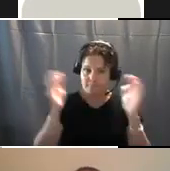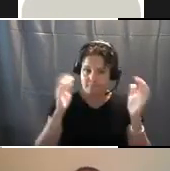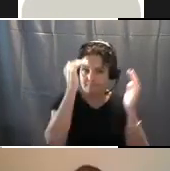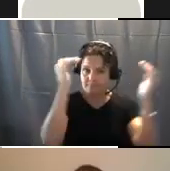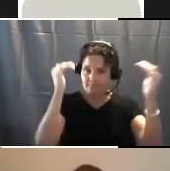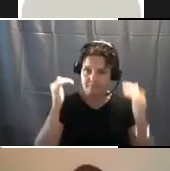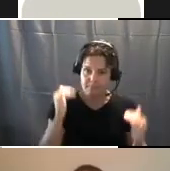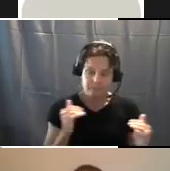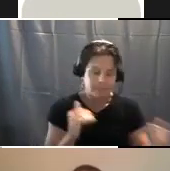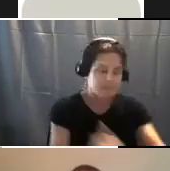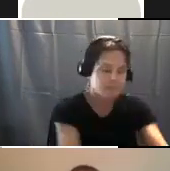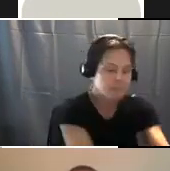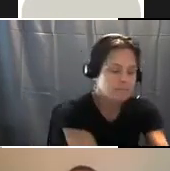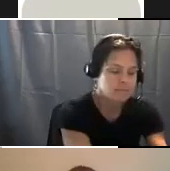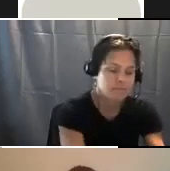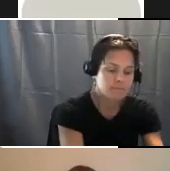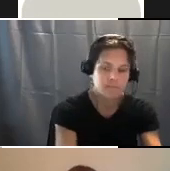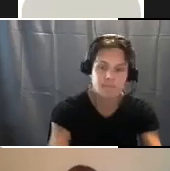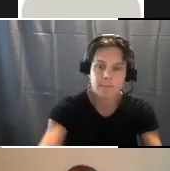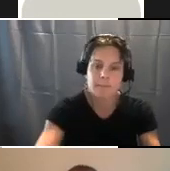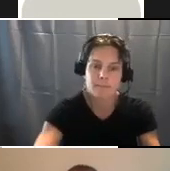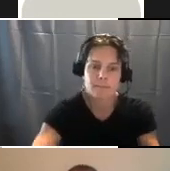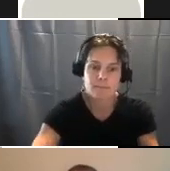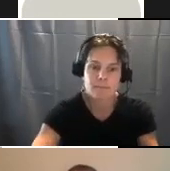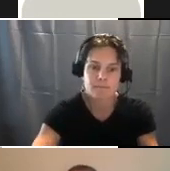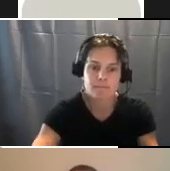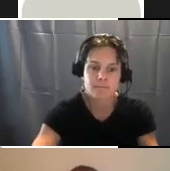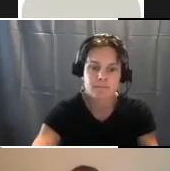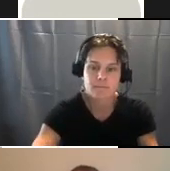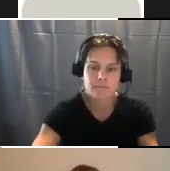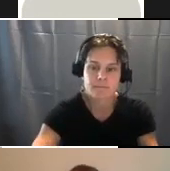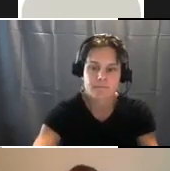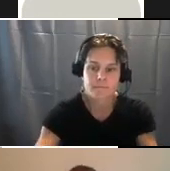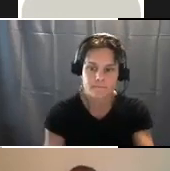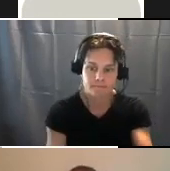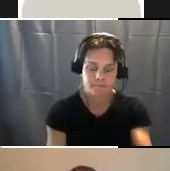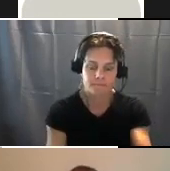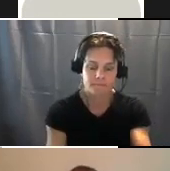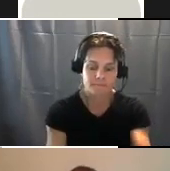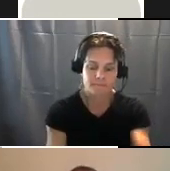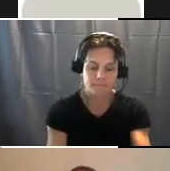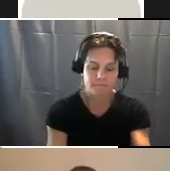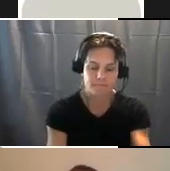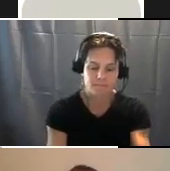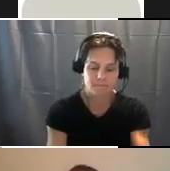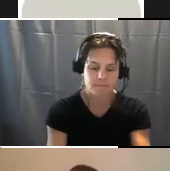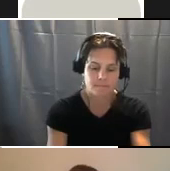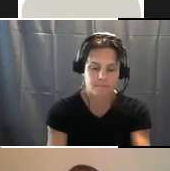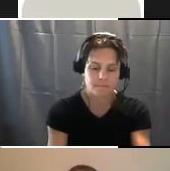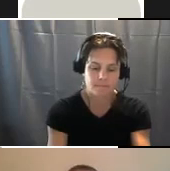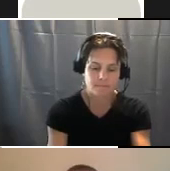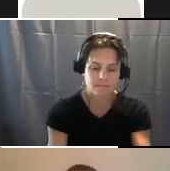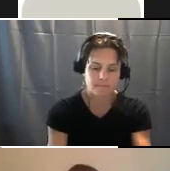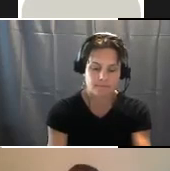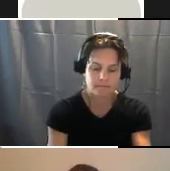video's title. At the beginning of the conversation, while the video is streaming, create a comment from the host page and